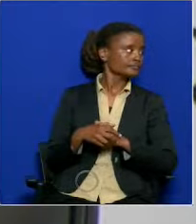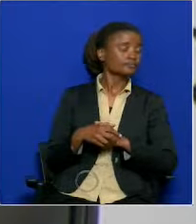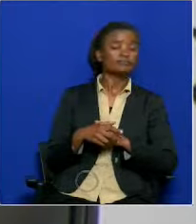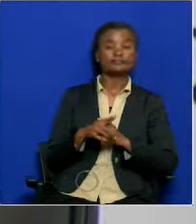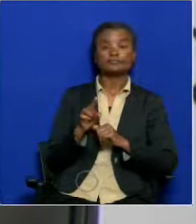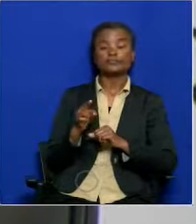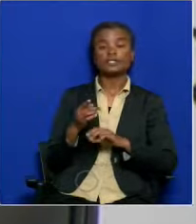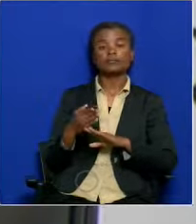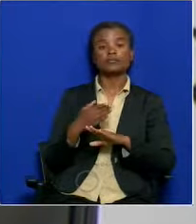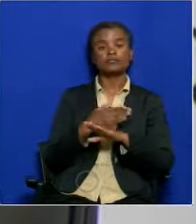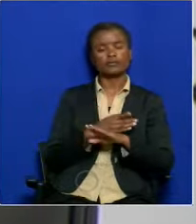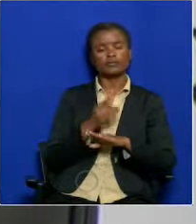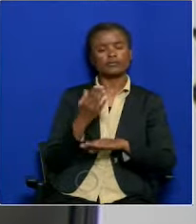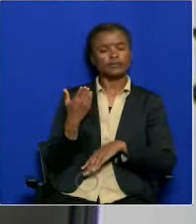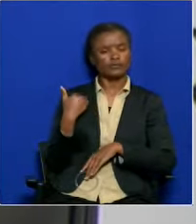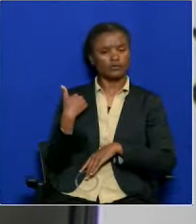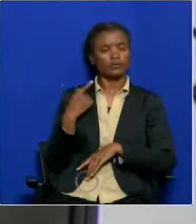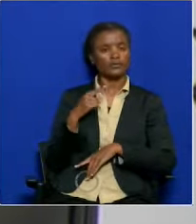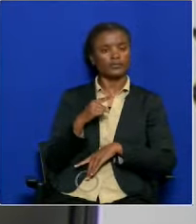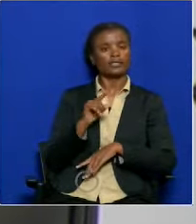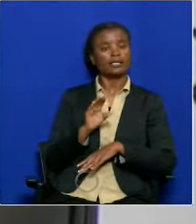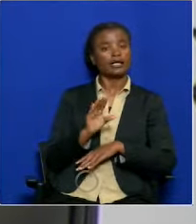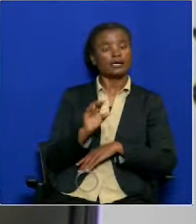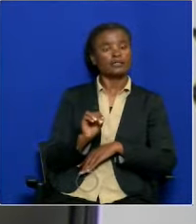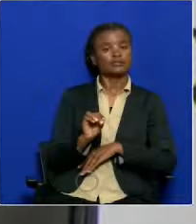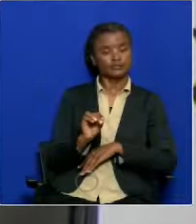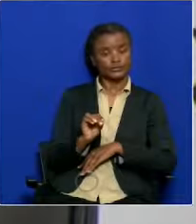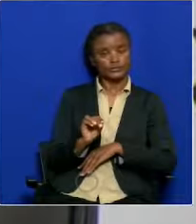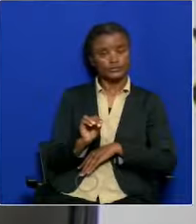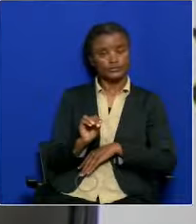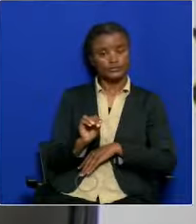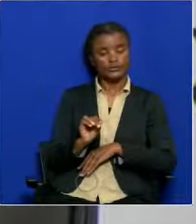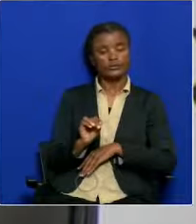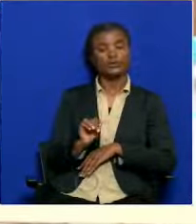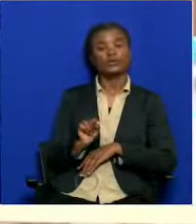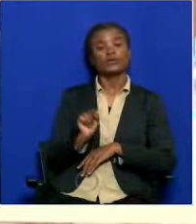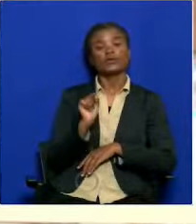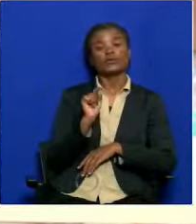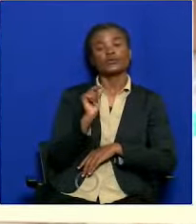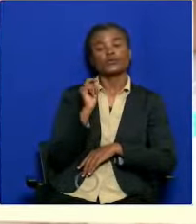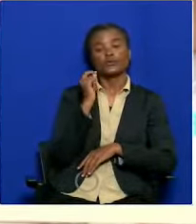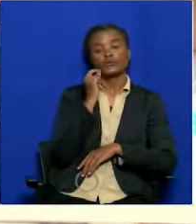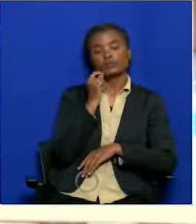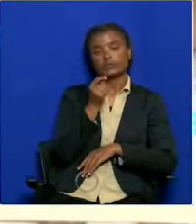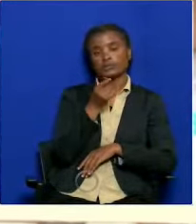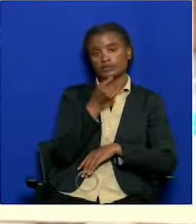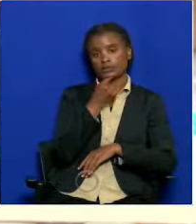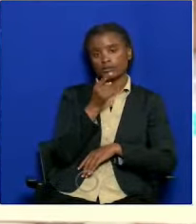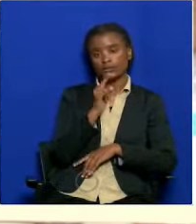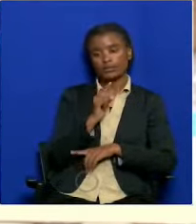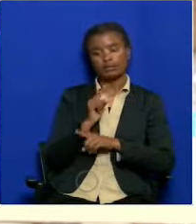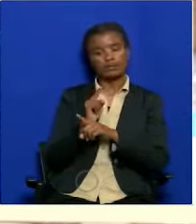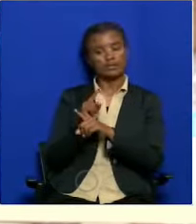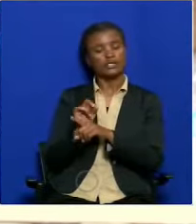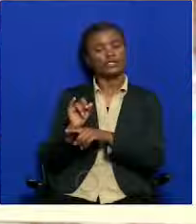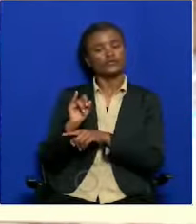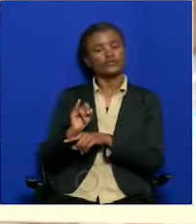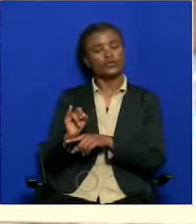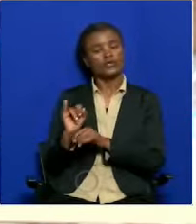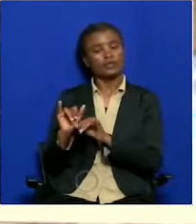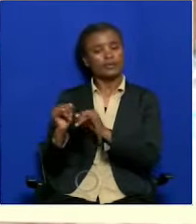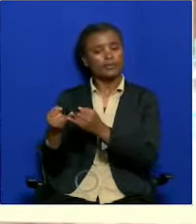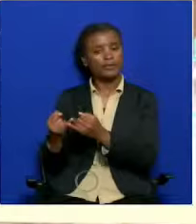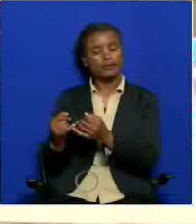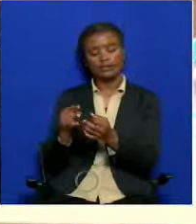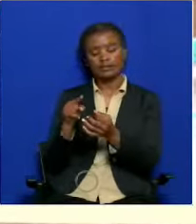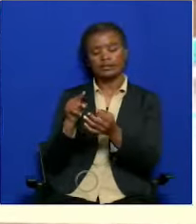much earlier, before this engagement, you did mention the insurer and the car being with the insurer or